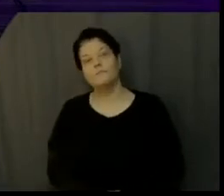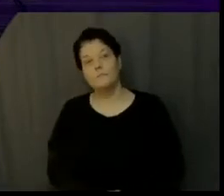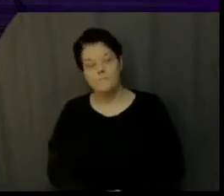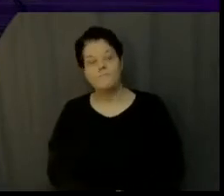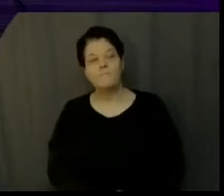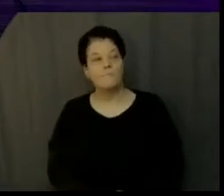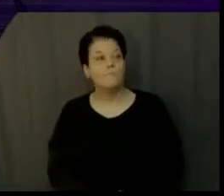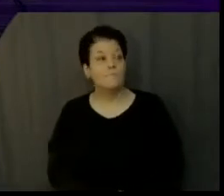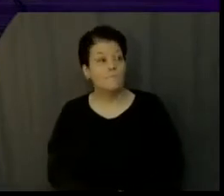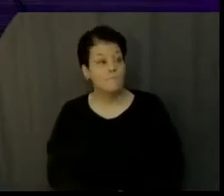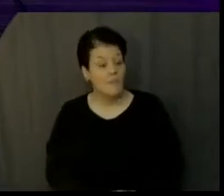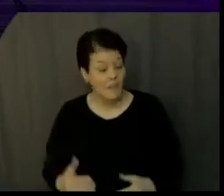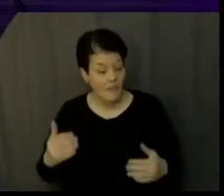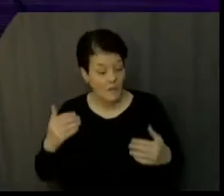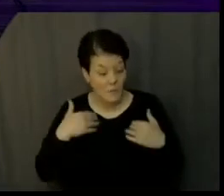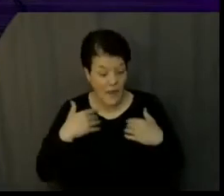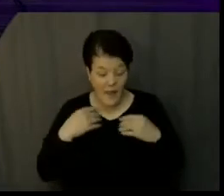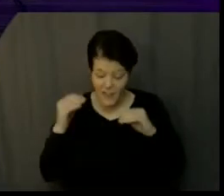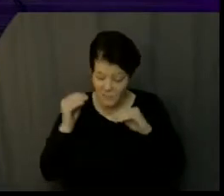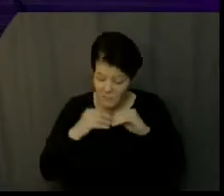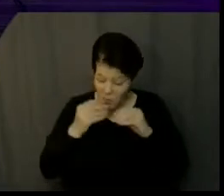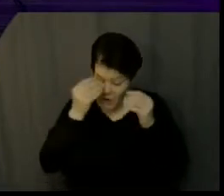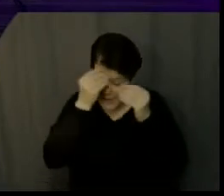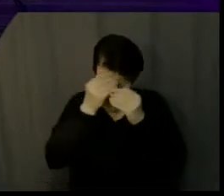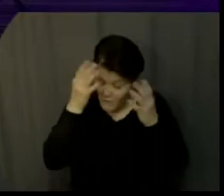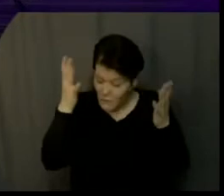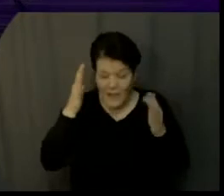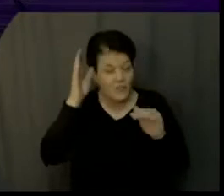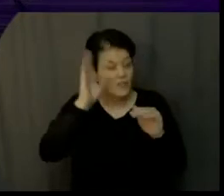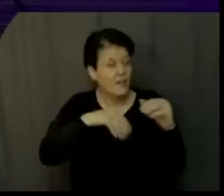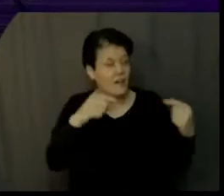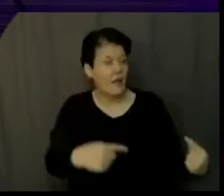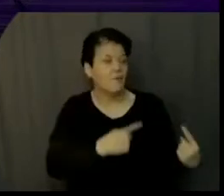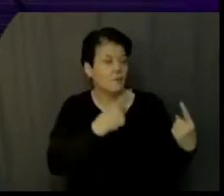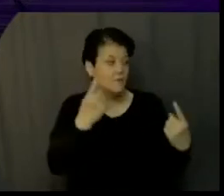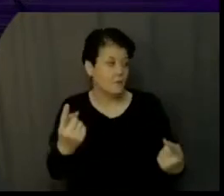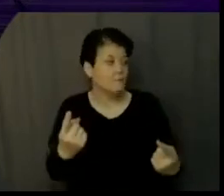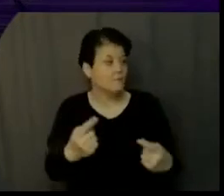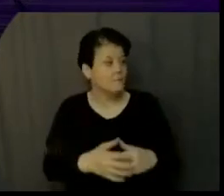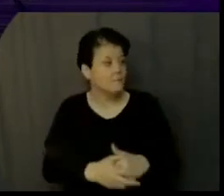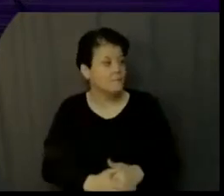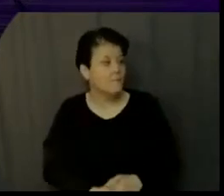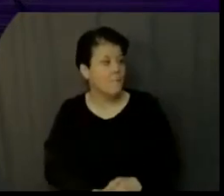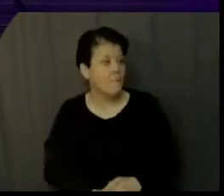We have more information and news and angling now than ever before.